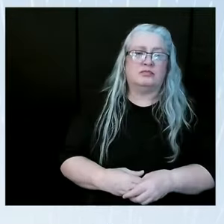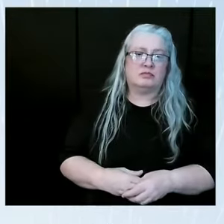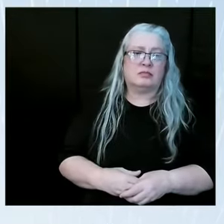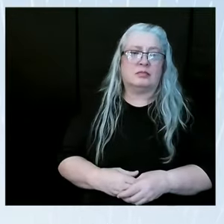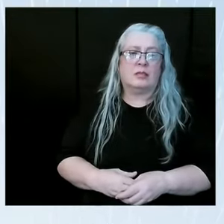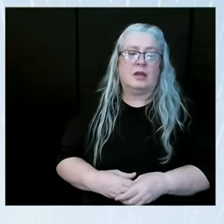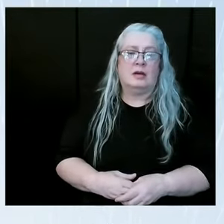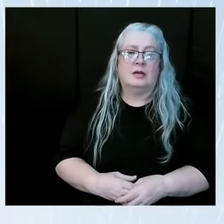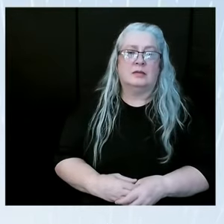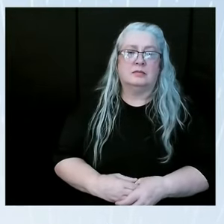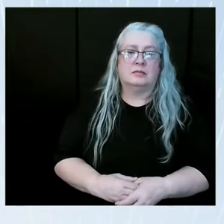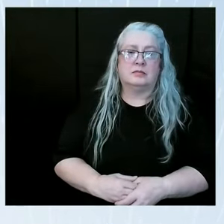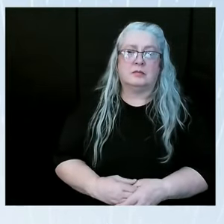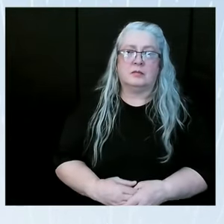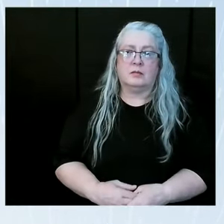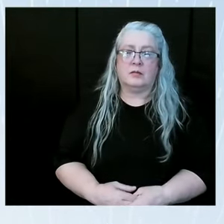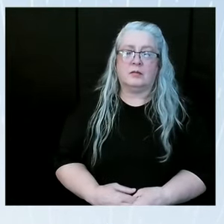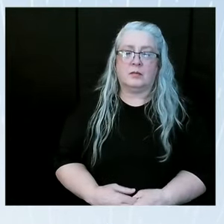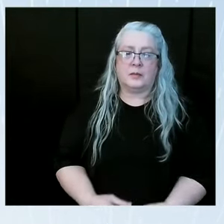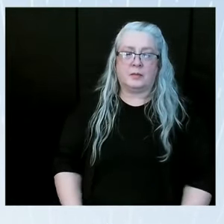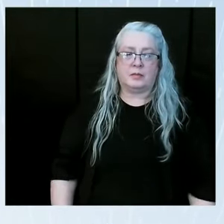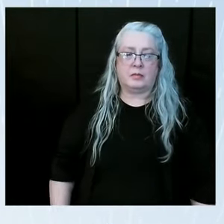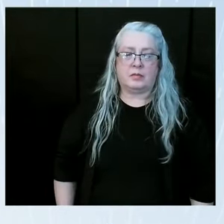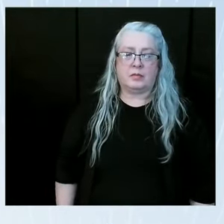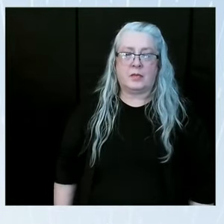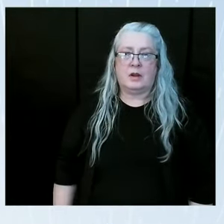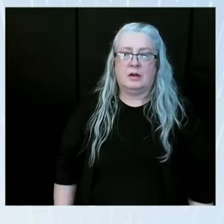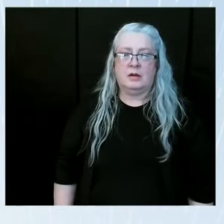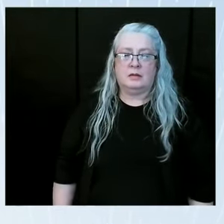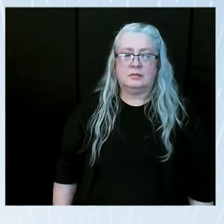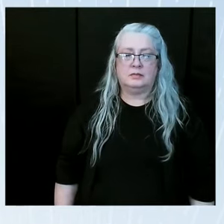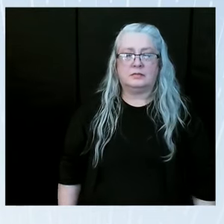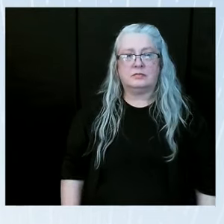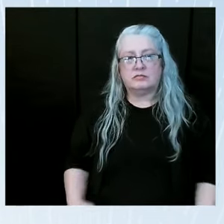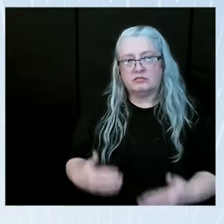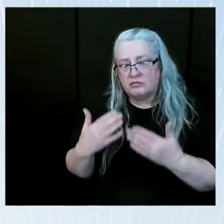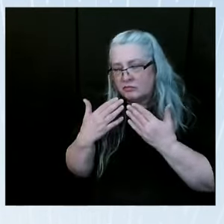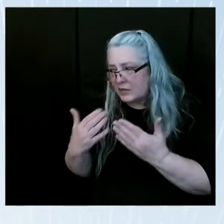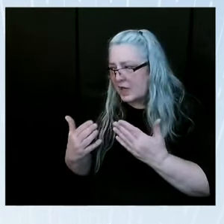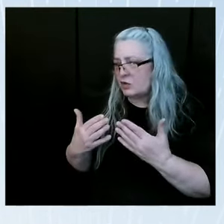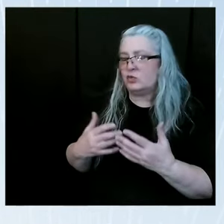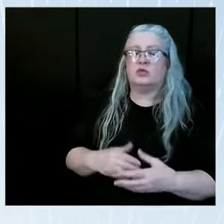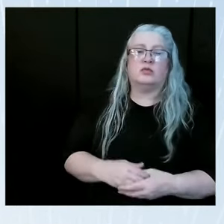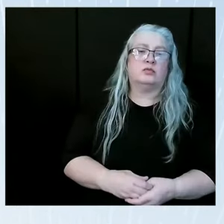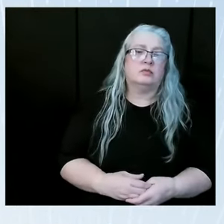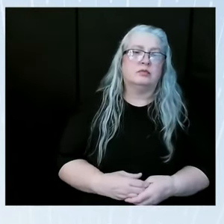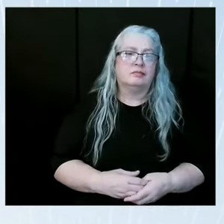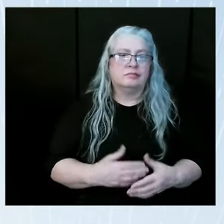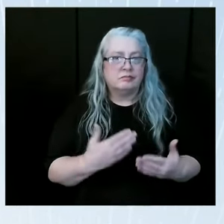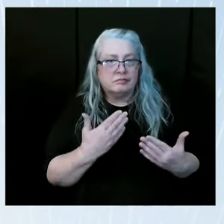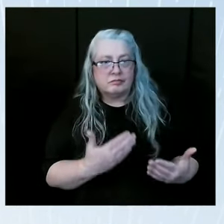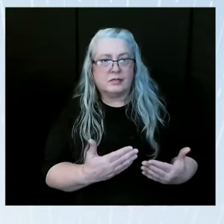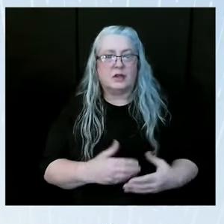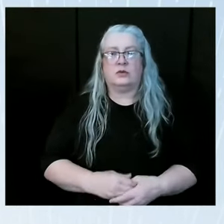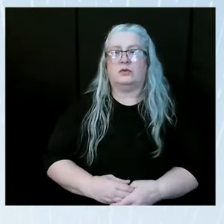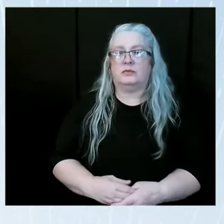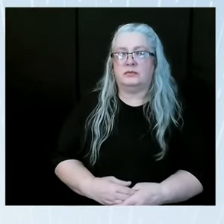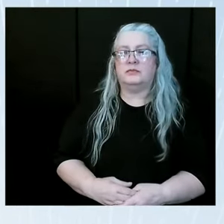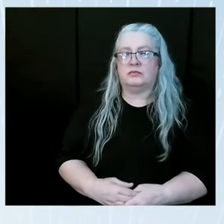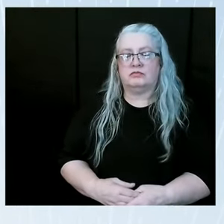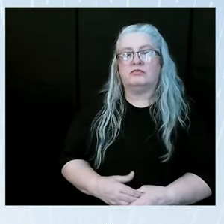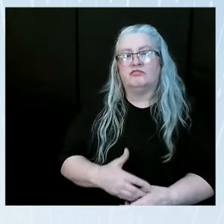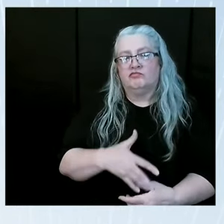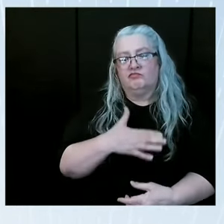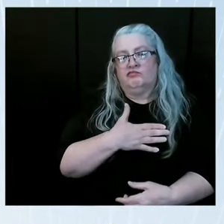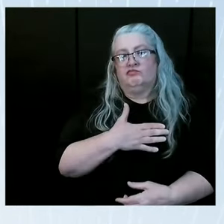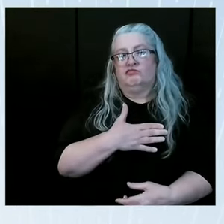Linda, thank you for that very powerful testimony. And again, it's wonderful to be able to partner with you and the